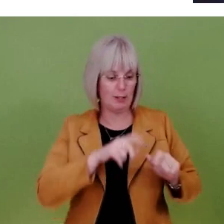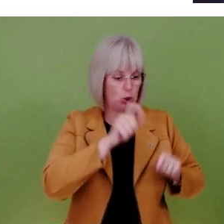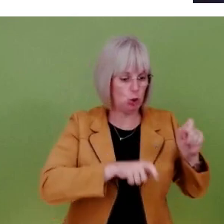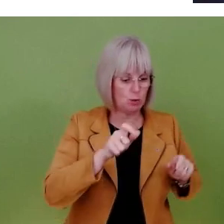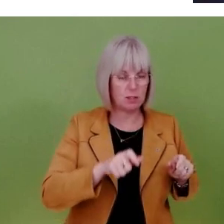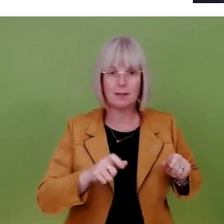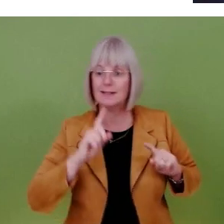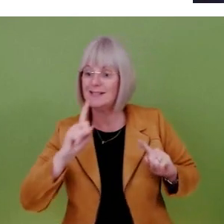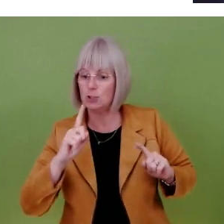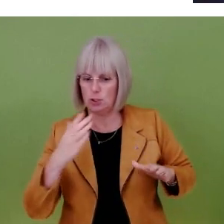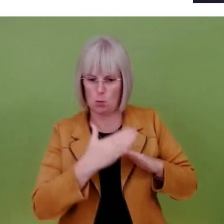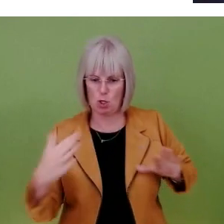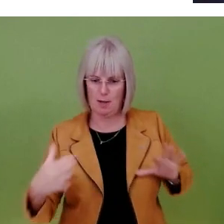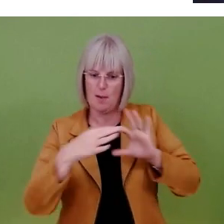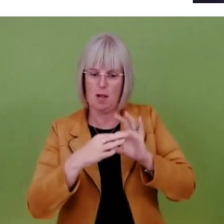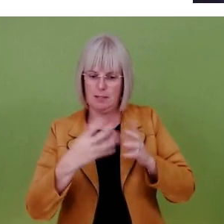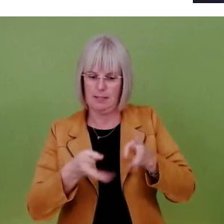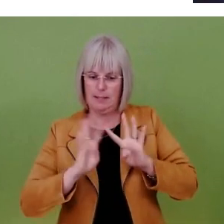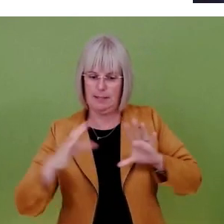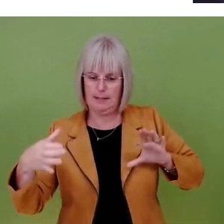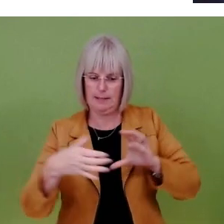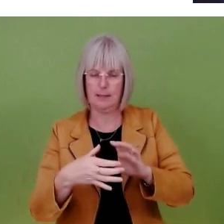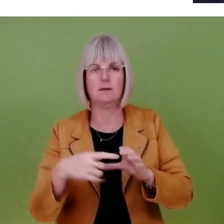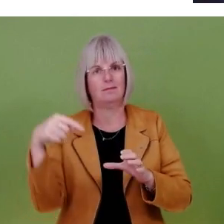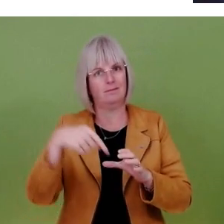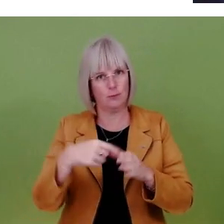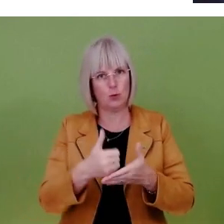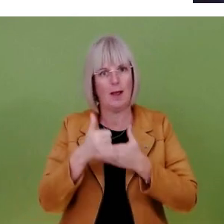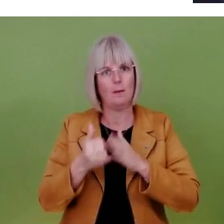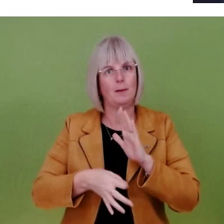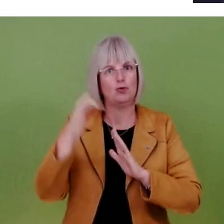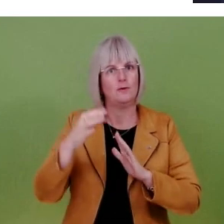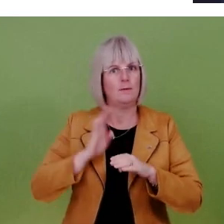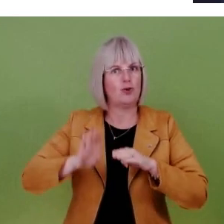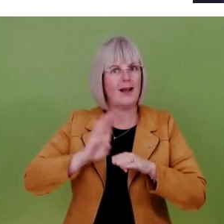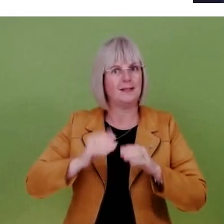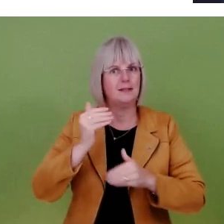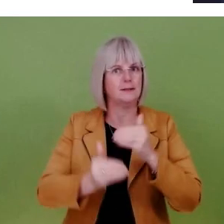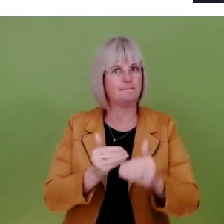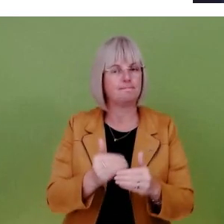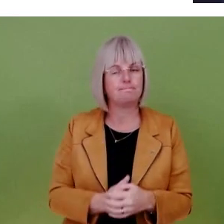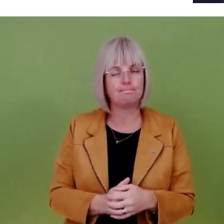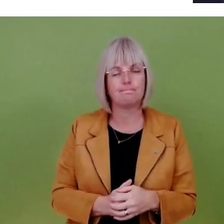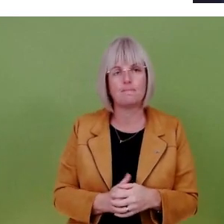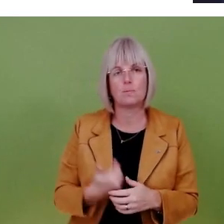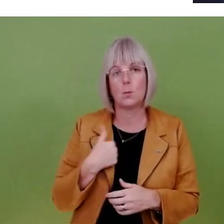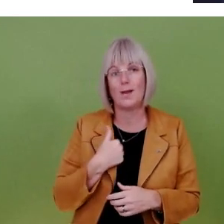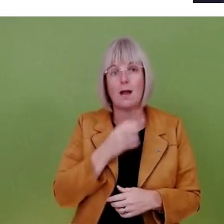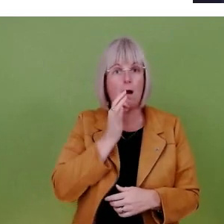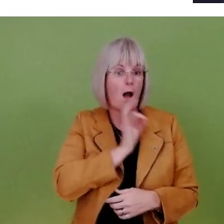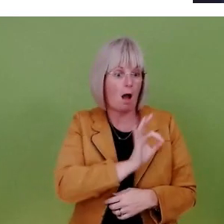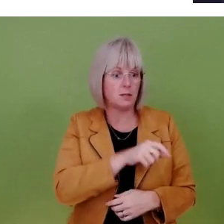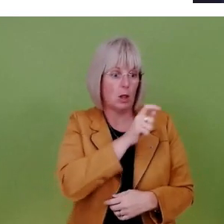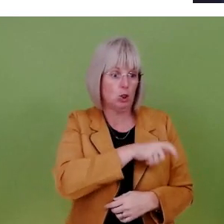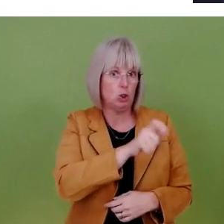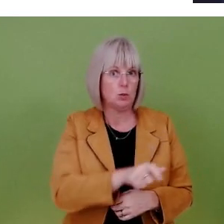of reference that need to work towards improving our practice in this area as trainers. We asked our students every session